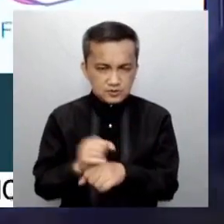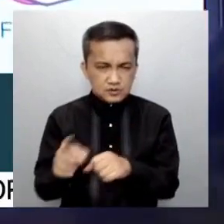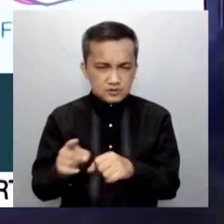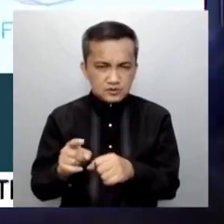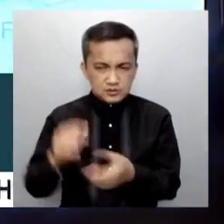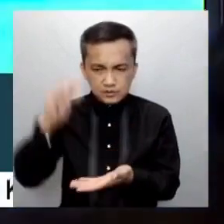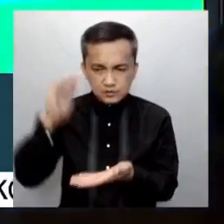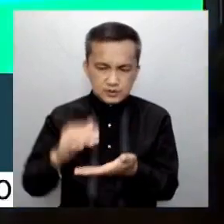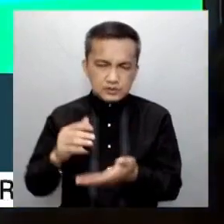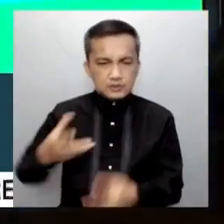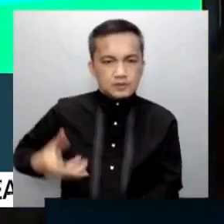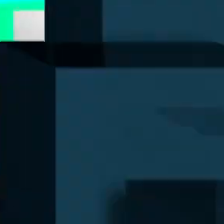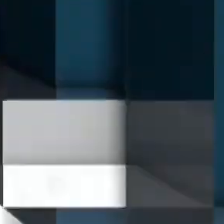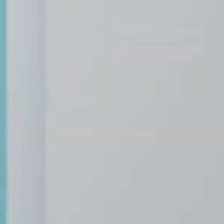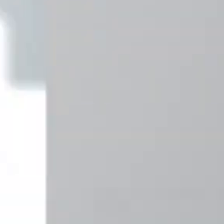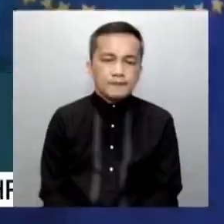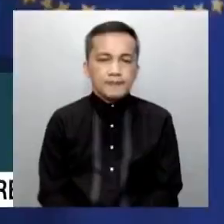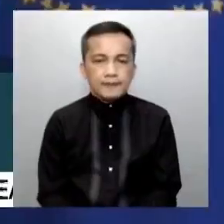corruption.